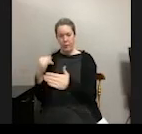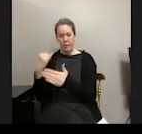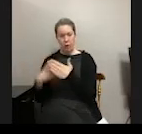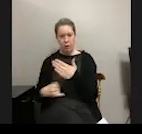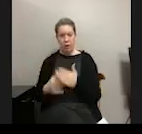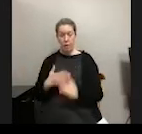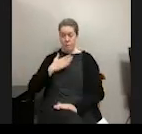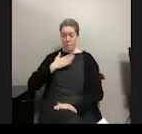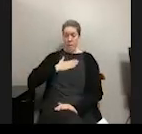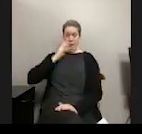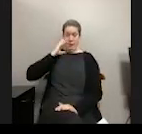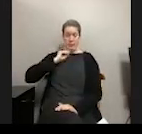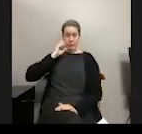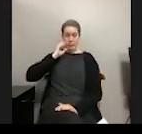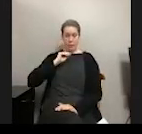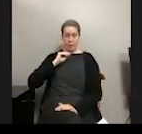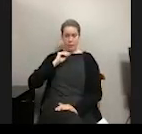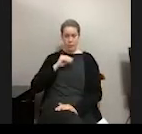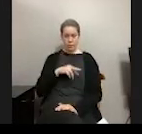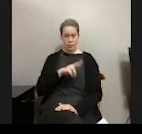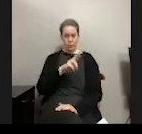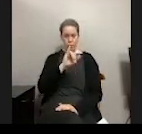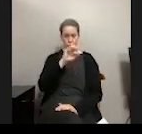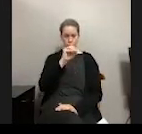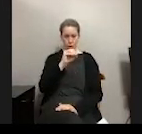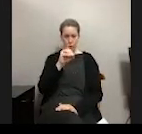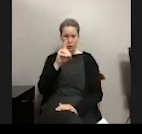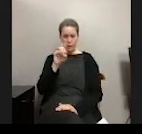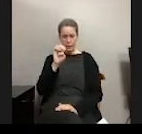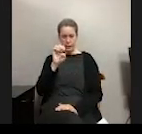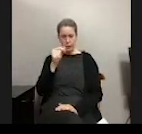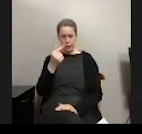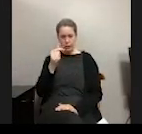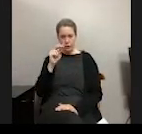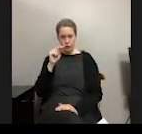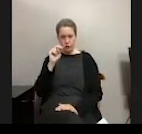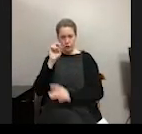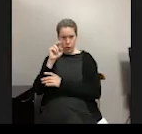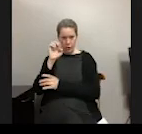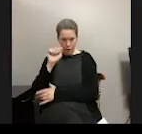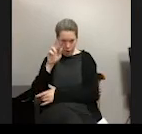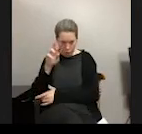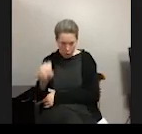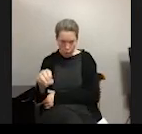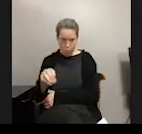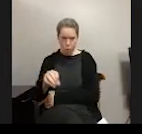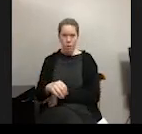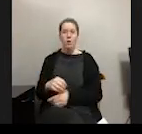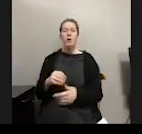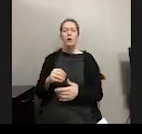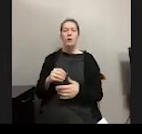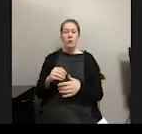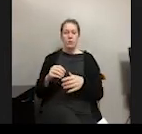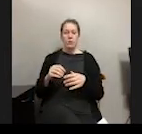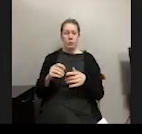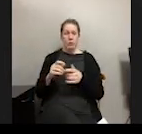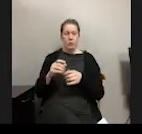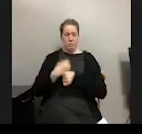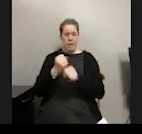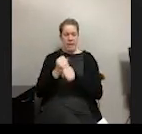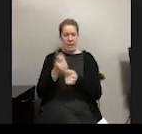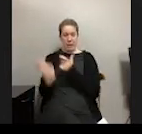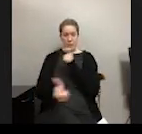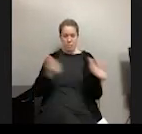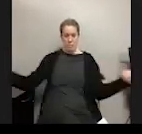in Rio de Janeiro, working for Samba schools, creating large scale sculptures,